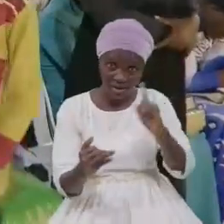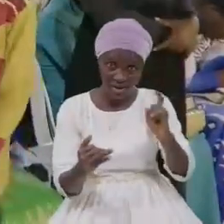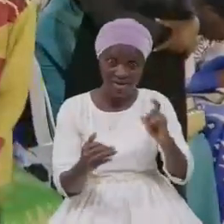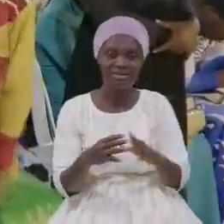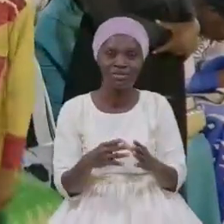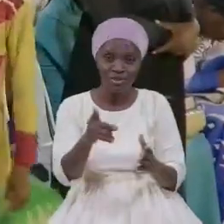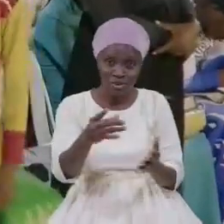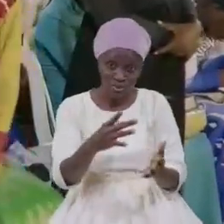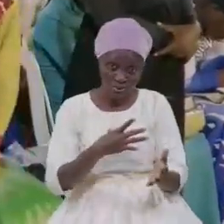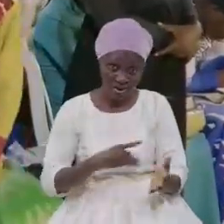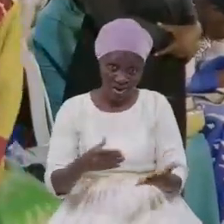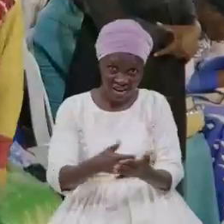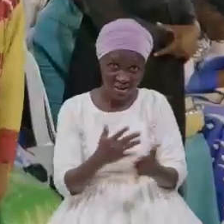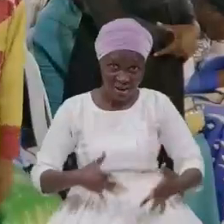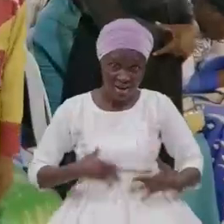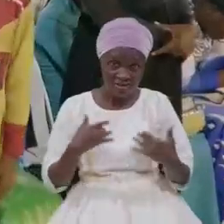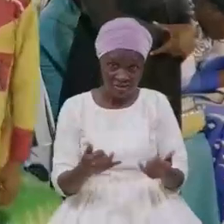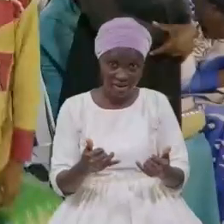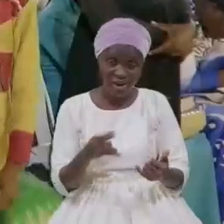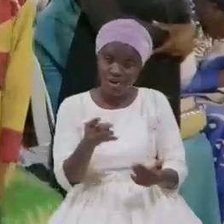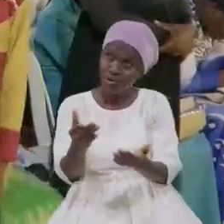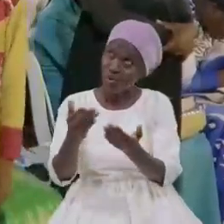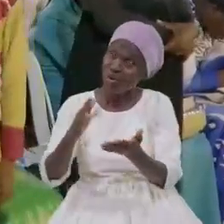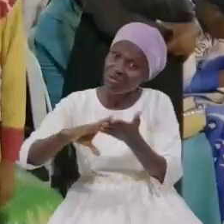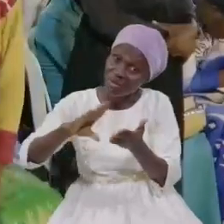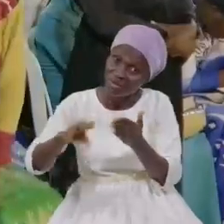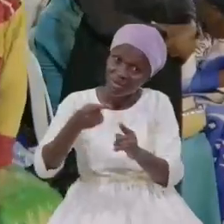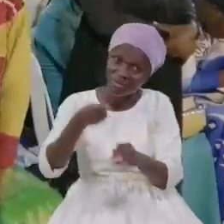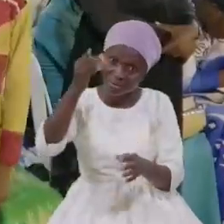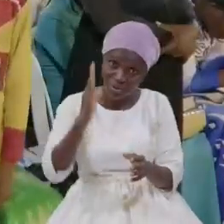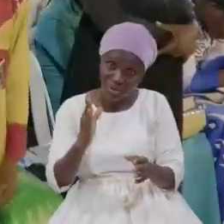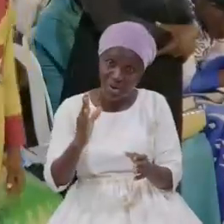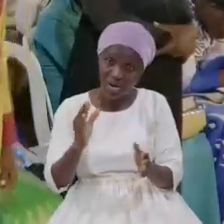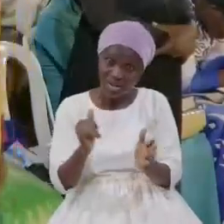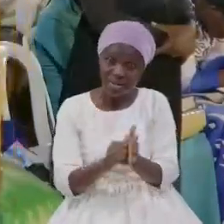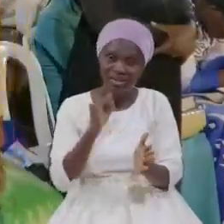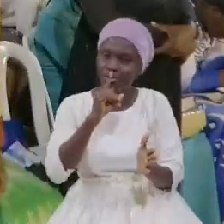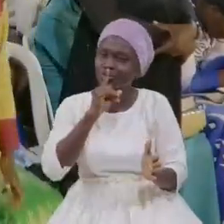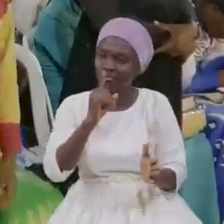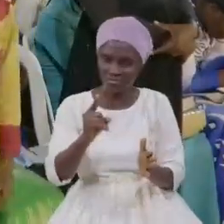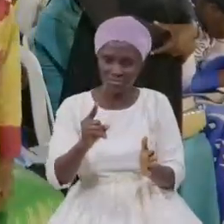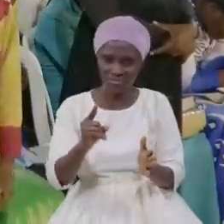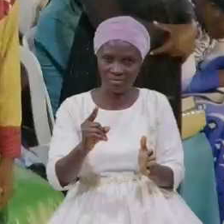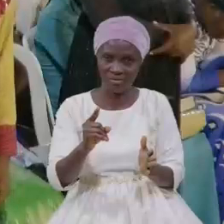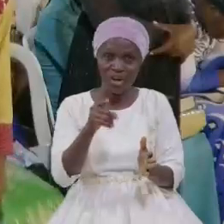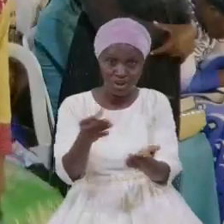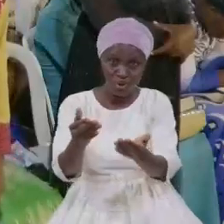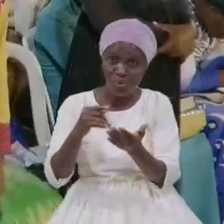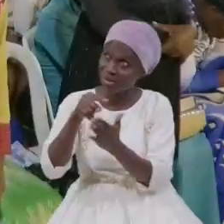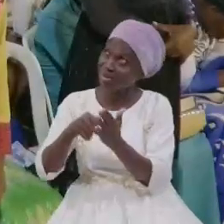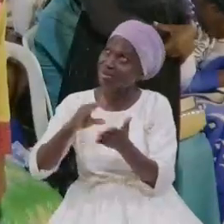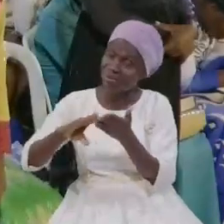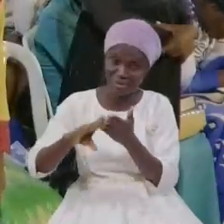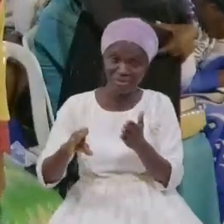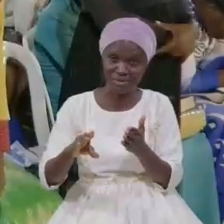life. I want this forgiveness that is valid. I want this forgiveness